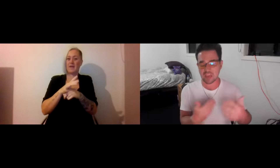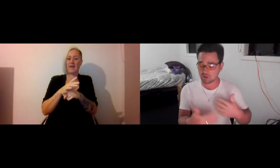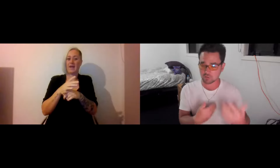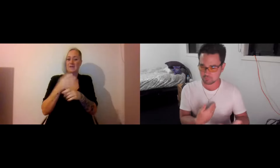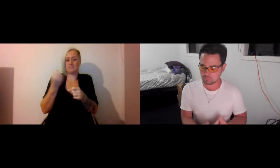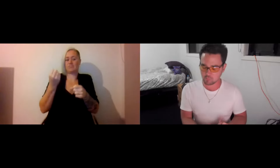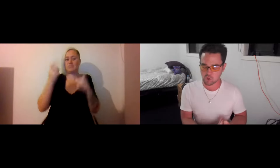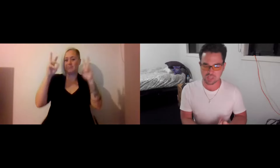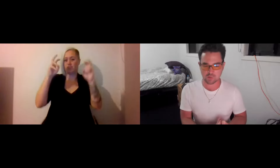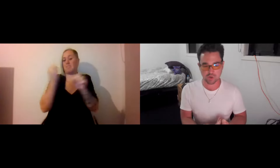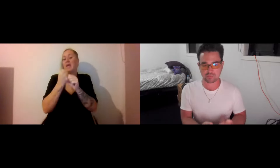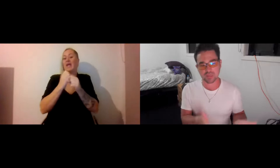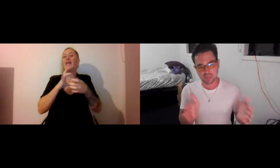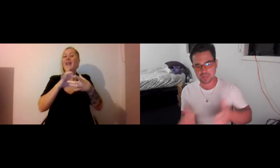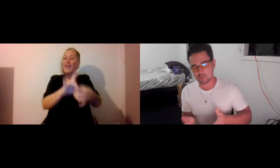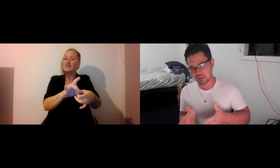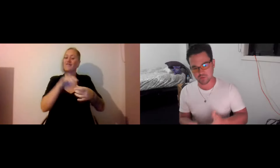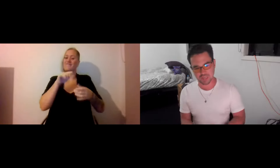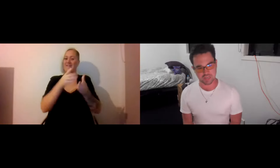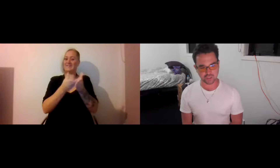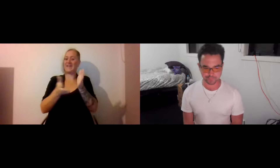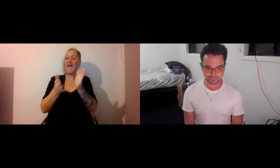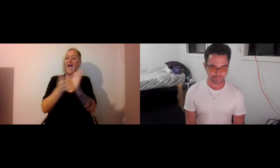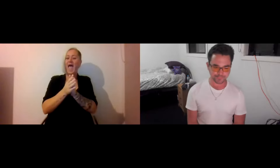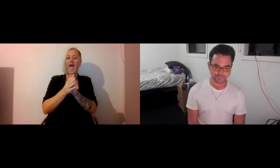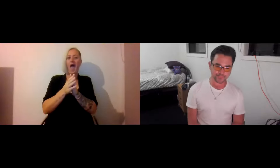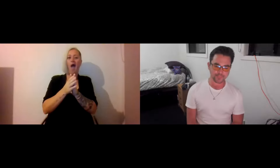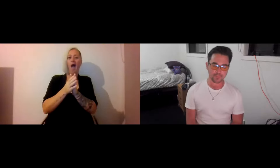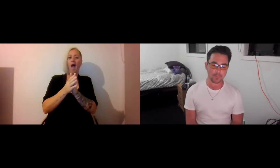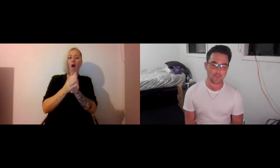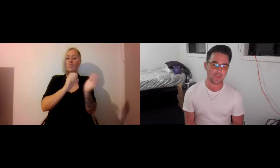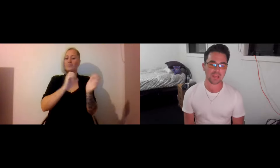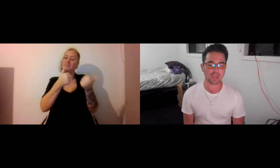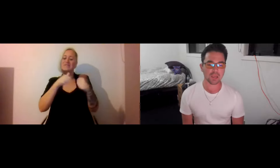therapeutic outcome works out well, depending on the connection.